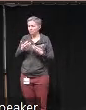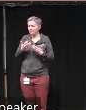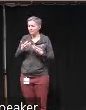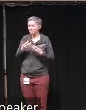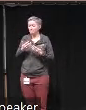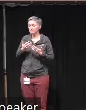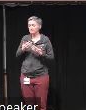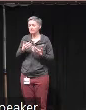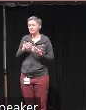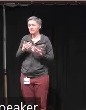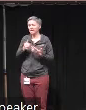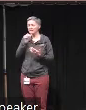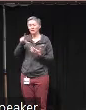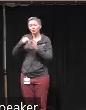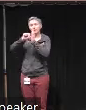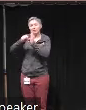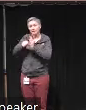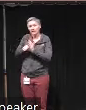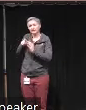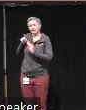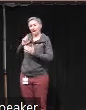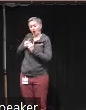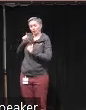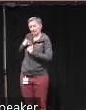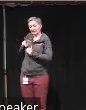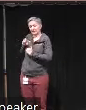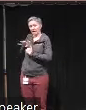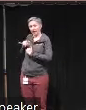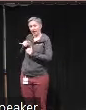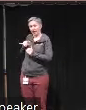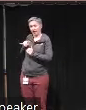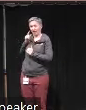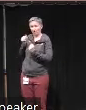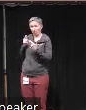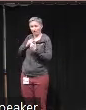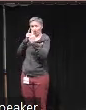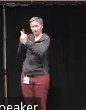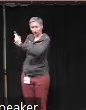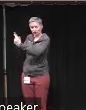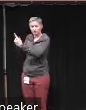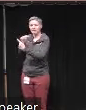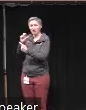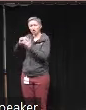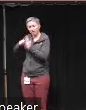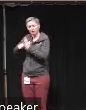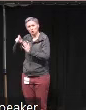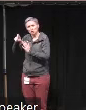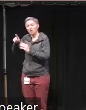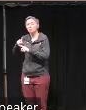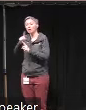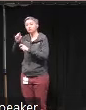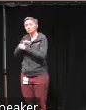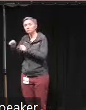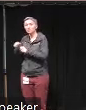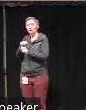emphasizing the need for DEI in our missions, but be able to truly apply these concepts in what we do